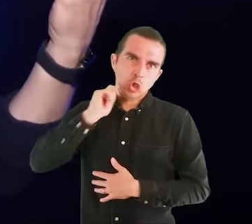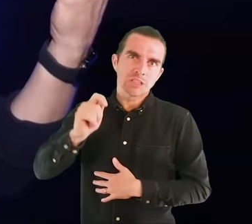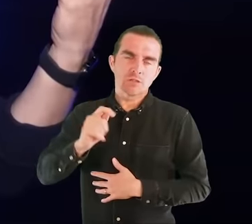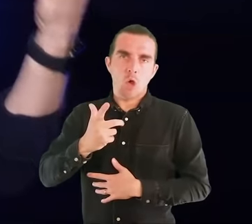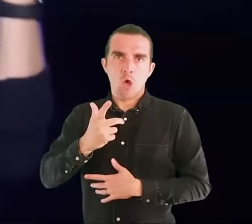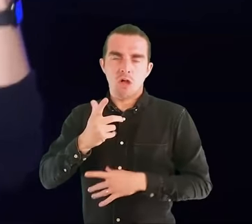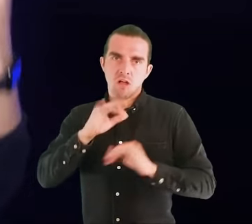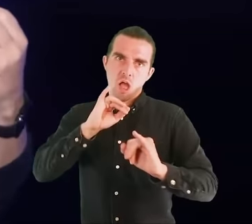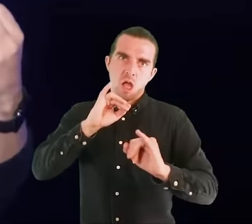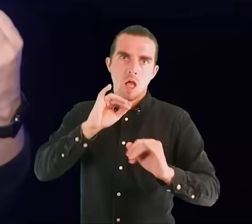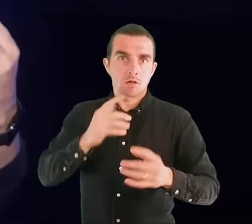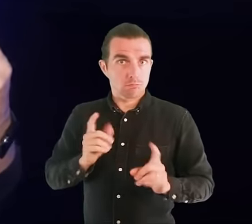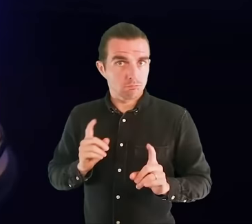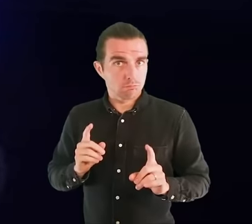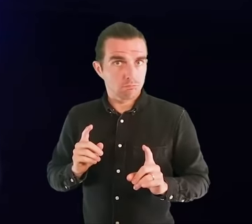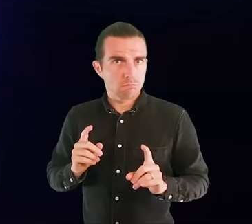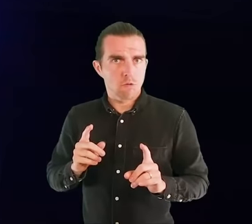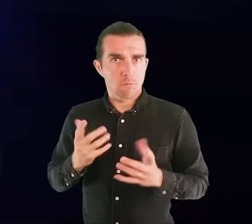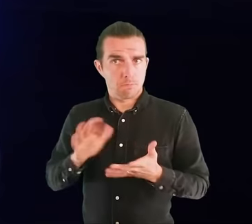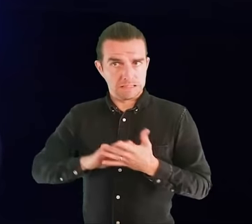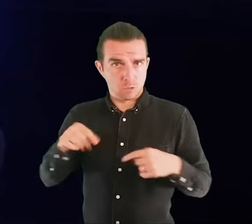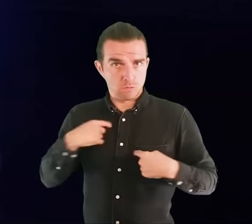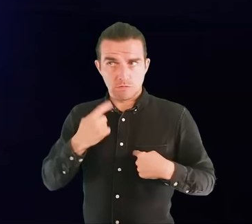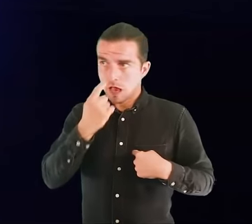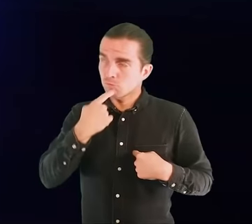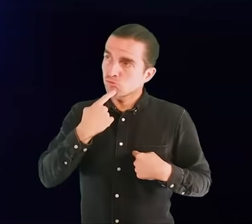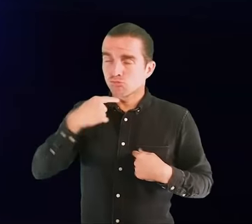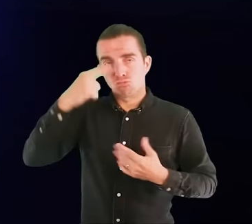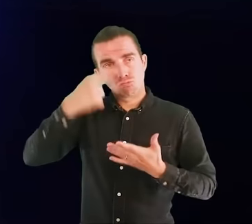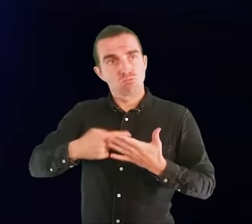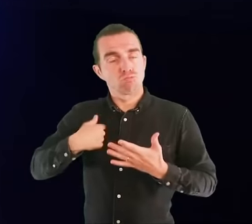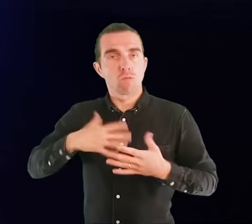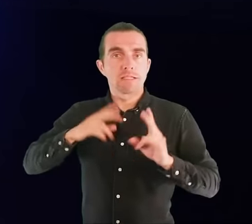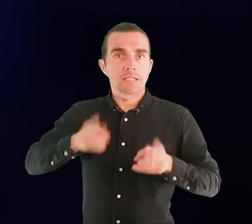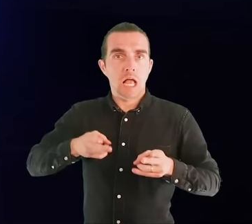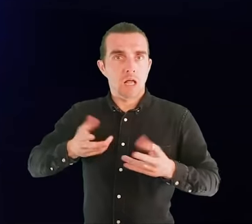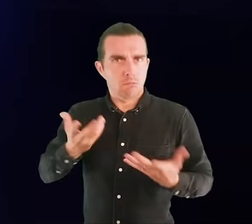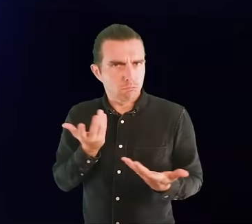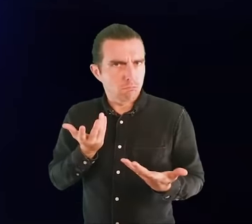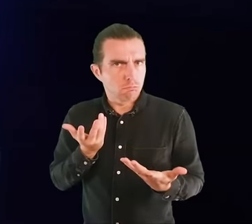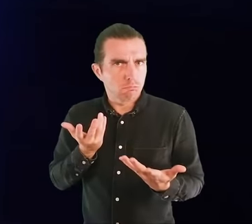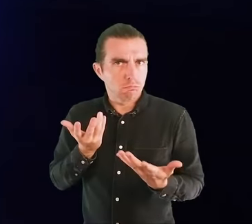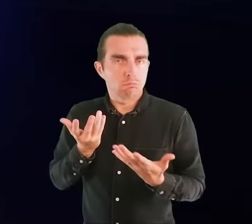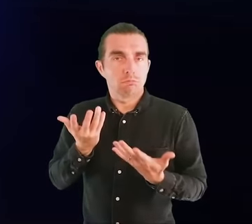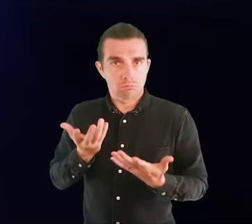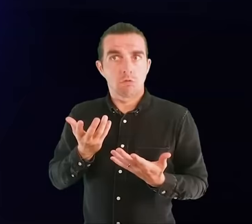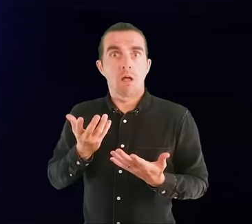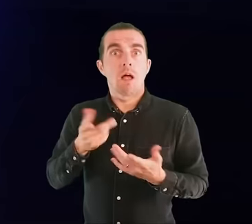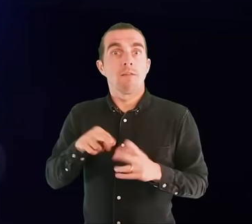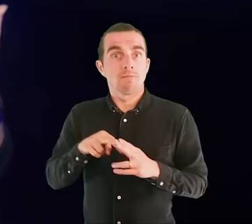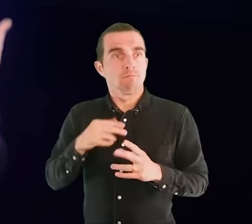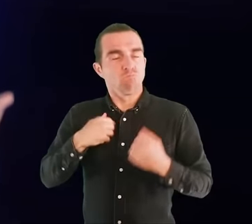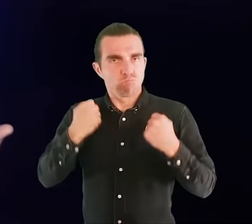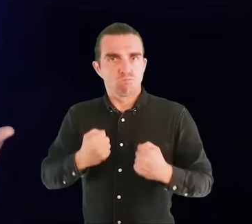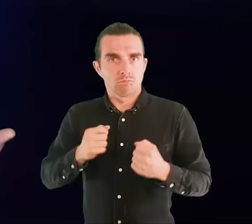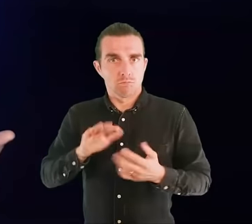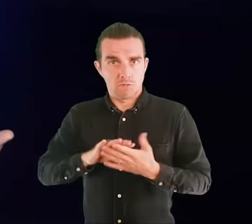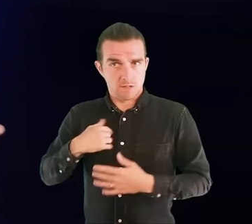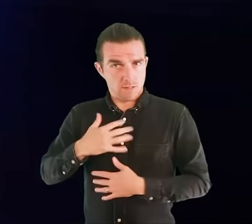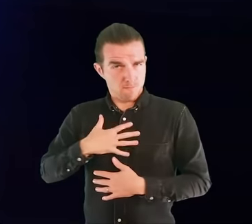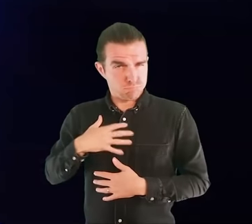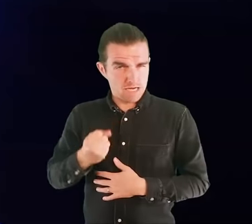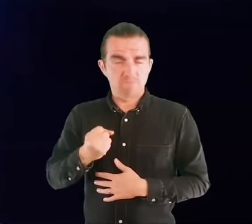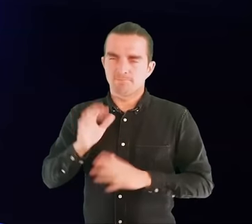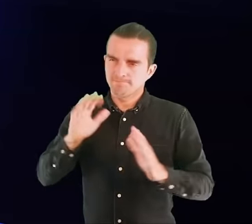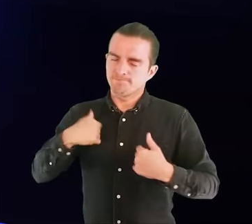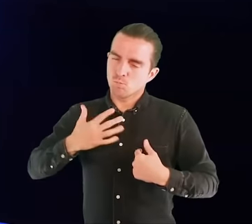Tomorrow, I see a world where we can stop worrying about death and disease and can start thinking about living well